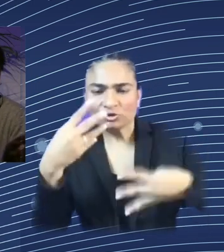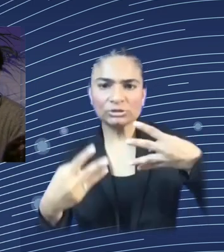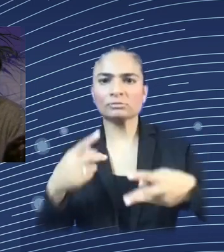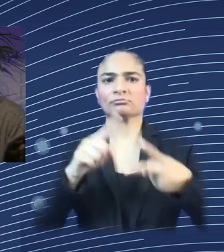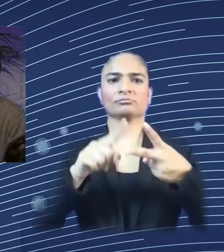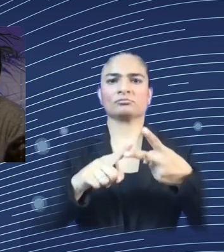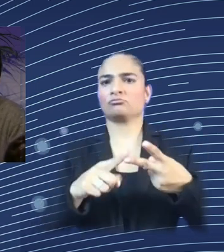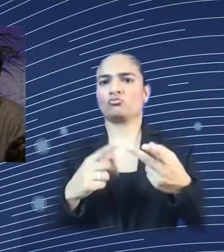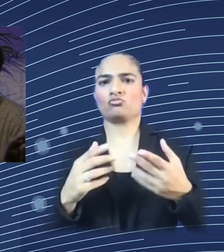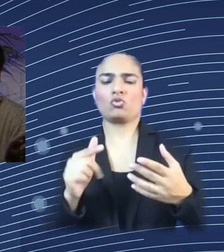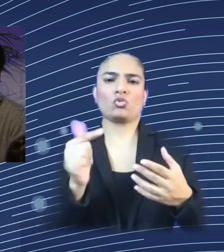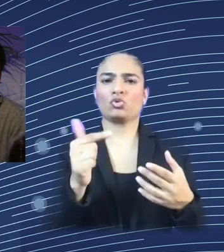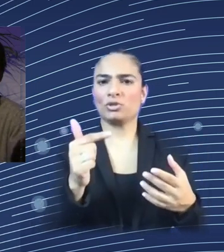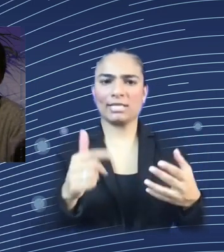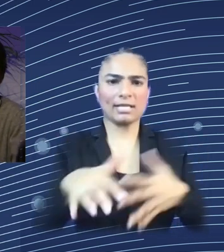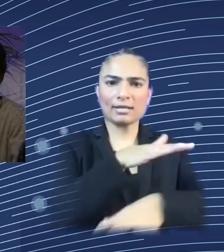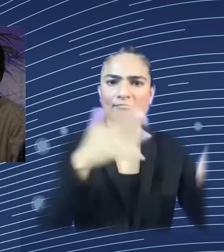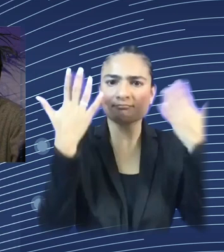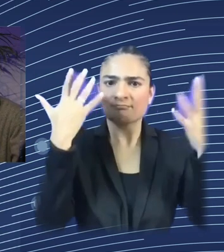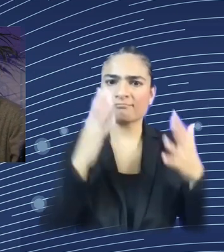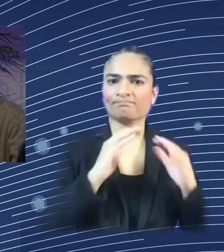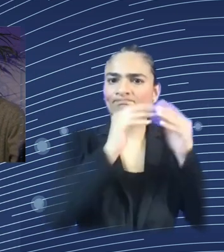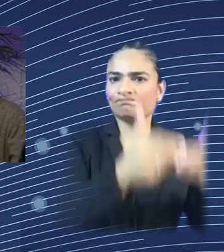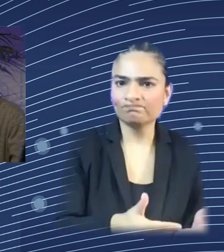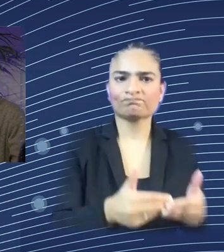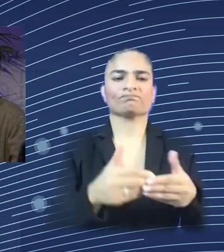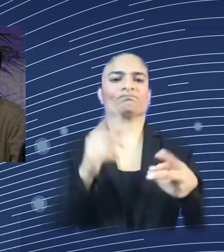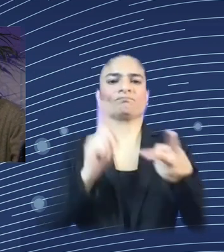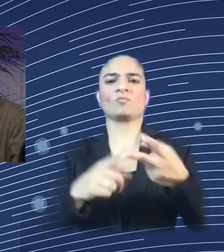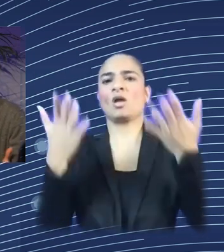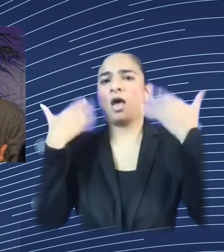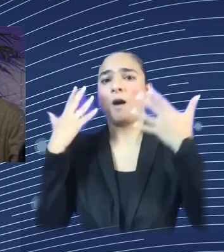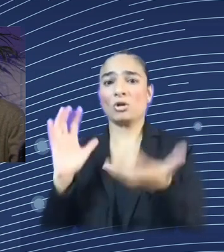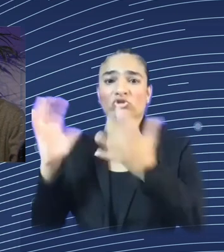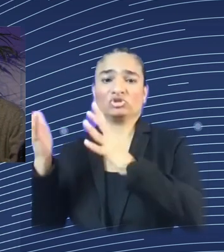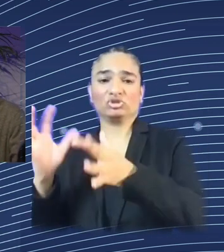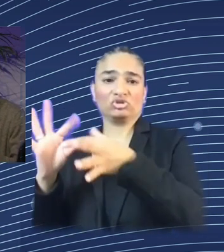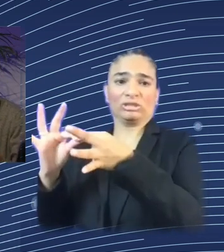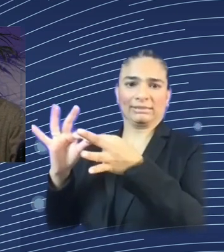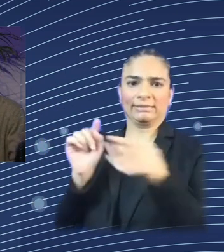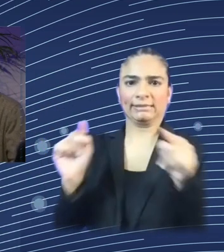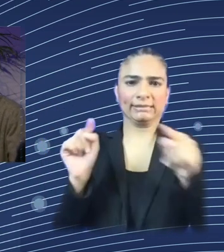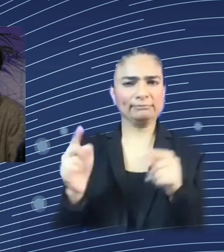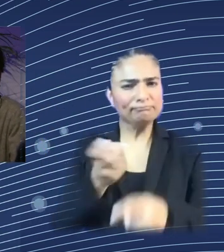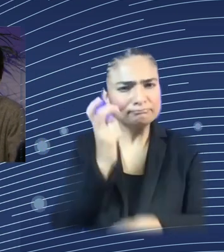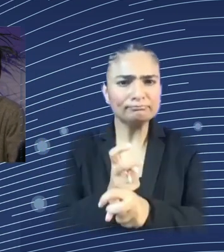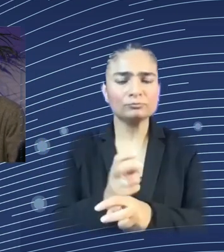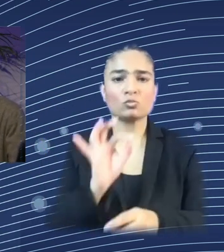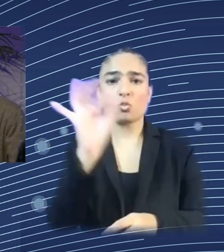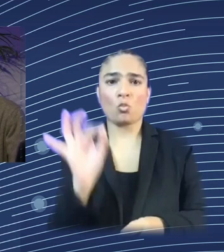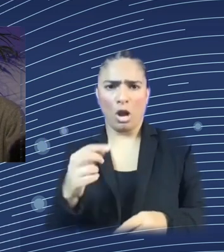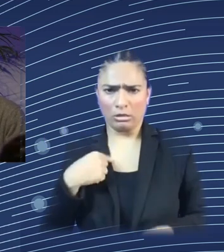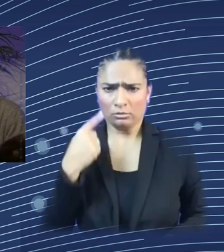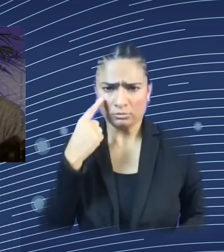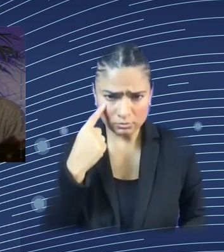AI, I believe, can have a huge impact. Same for climate risks. Banks need to take these climate risks